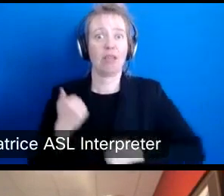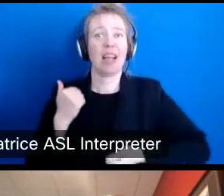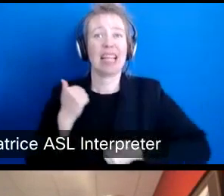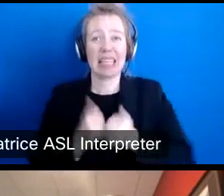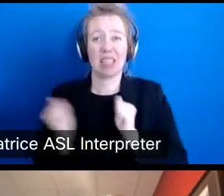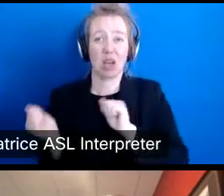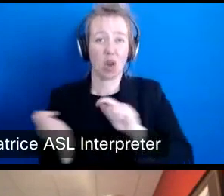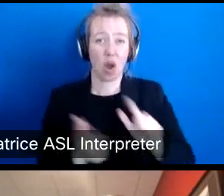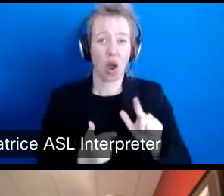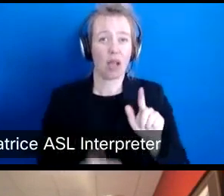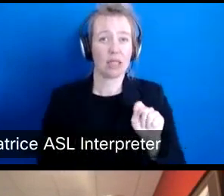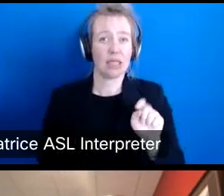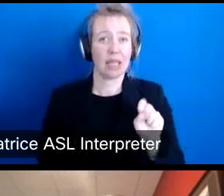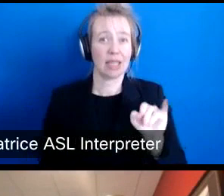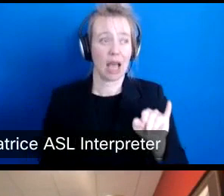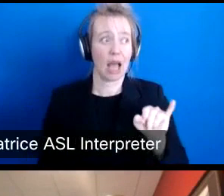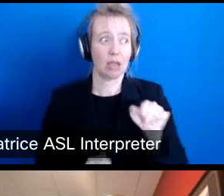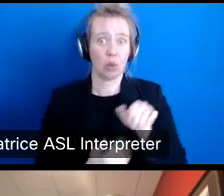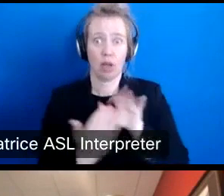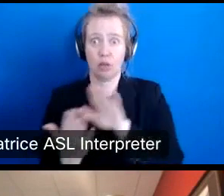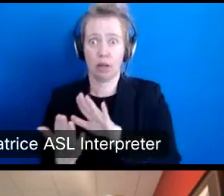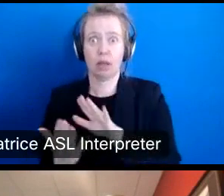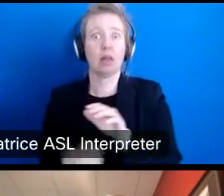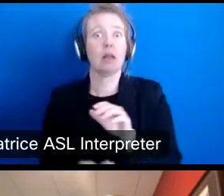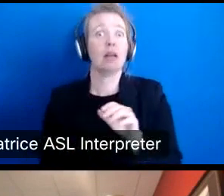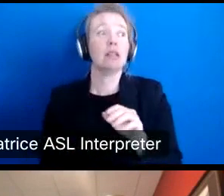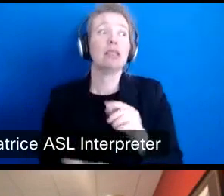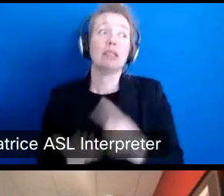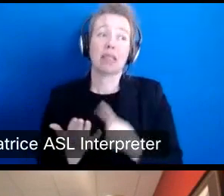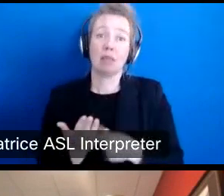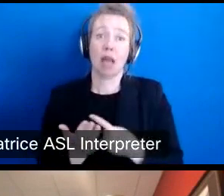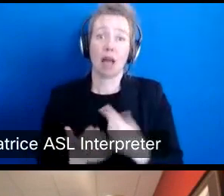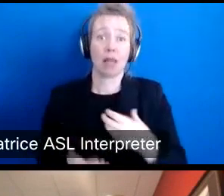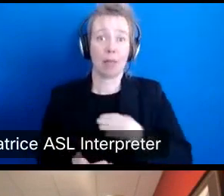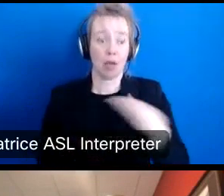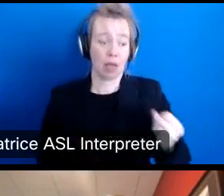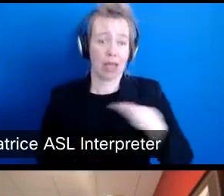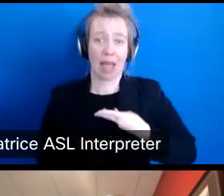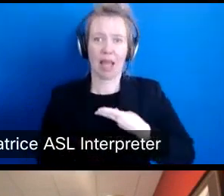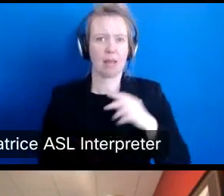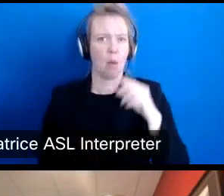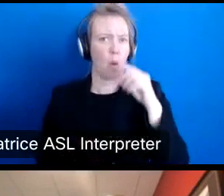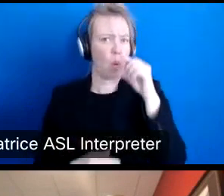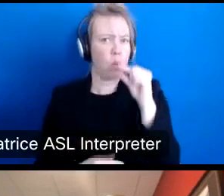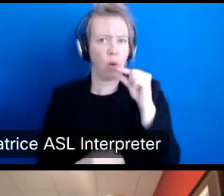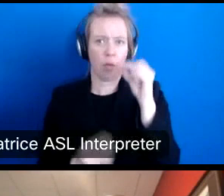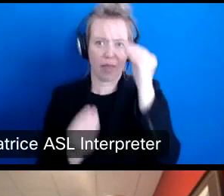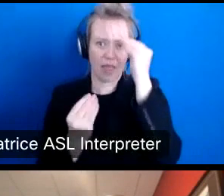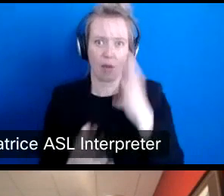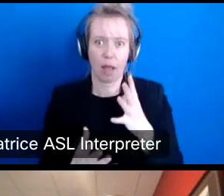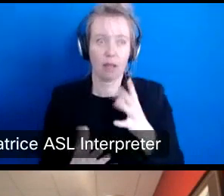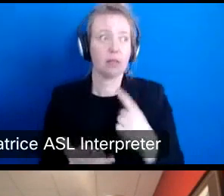some of these TSIs come with very minimal information about the issue. Some of them come in the